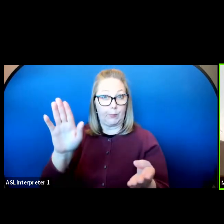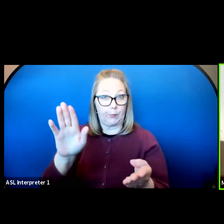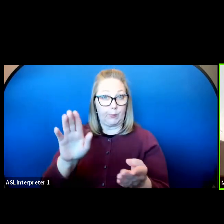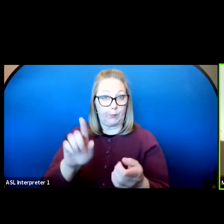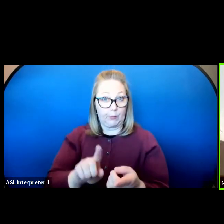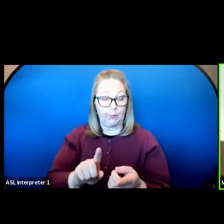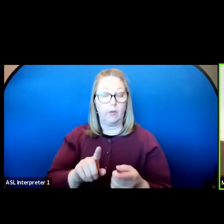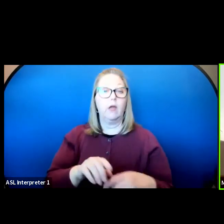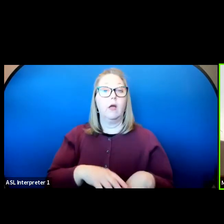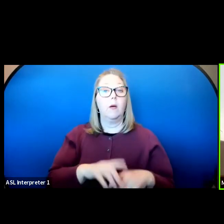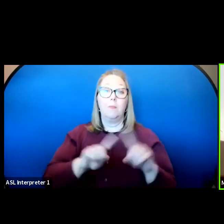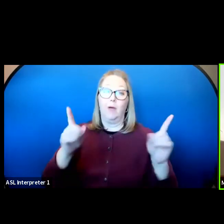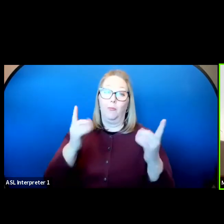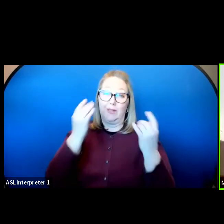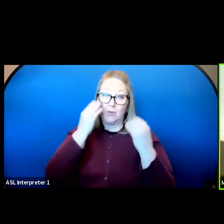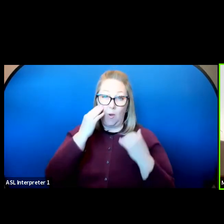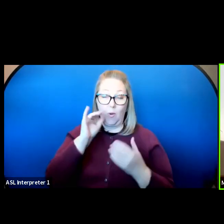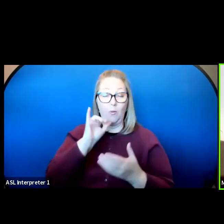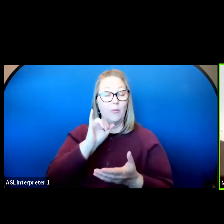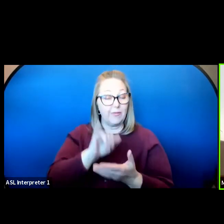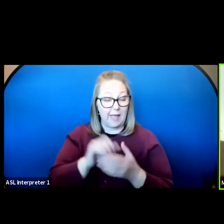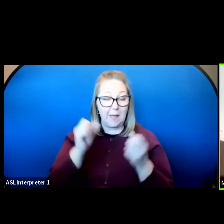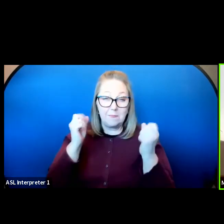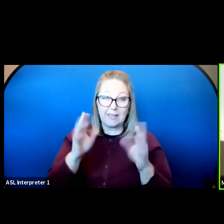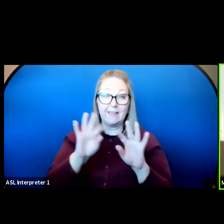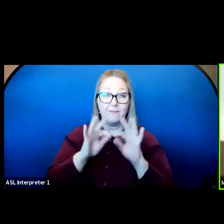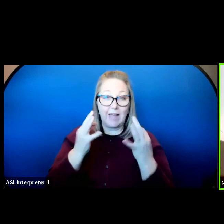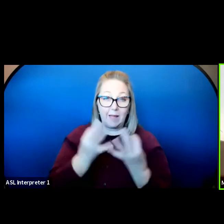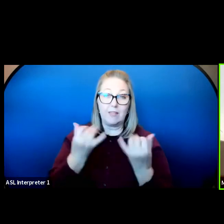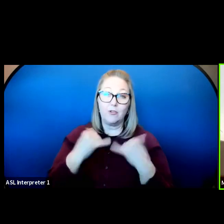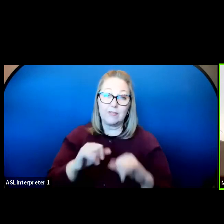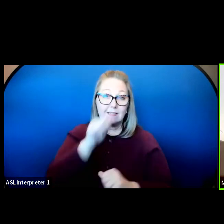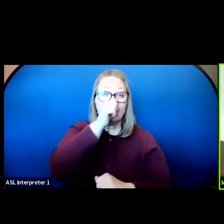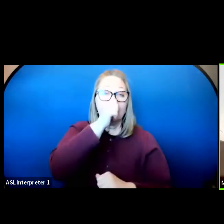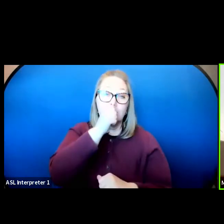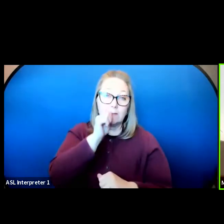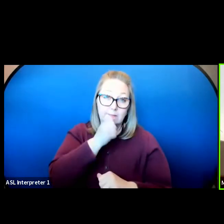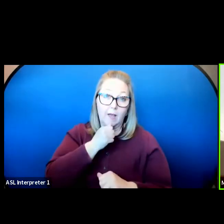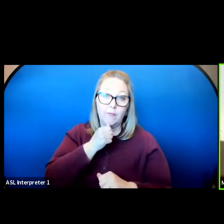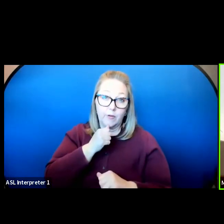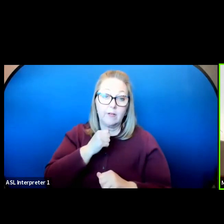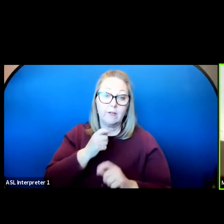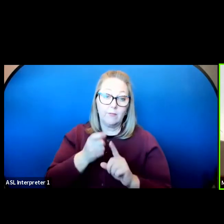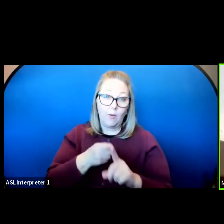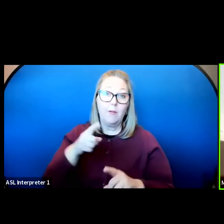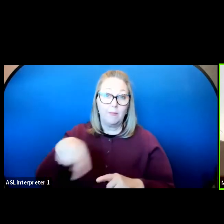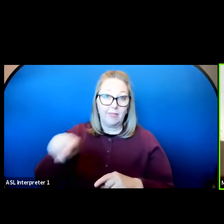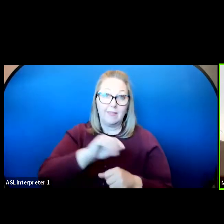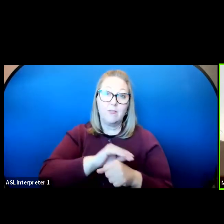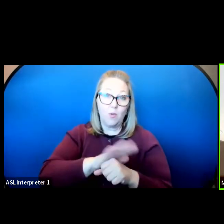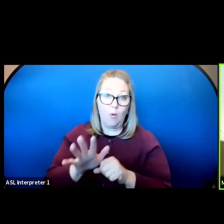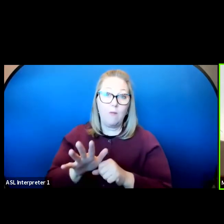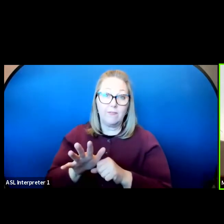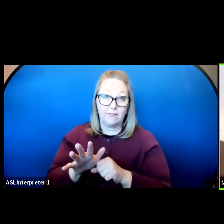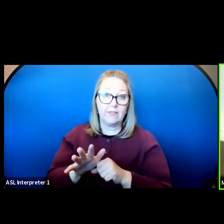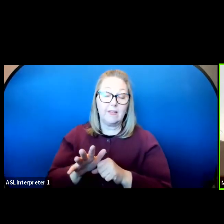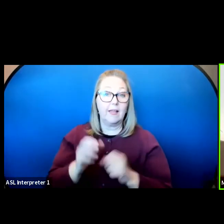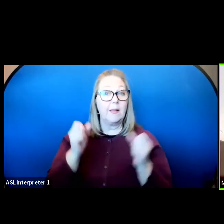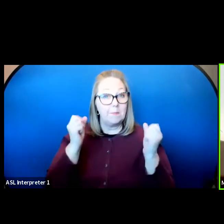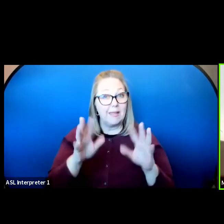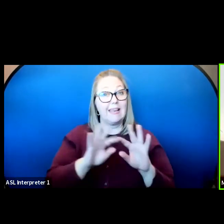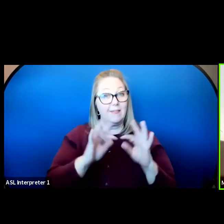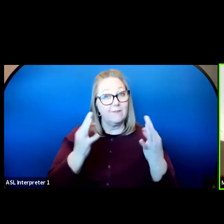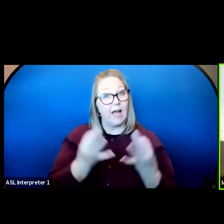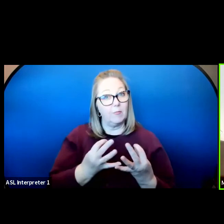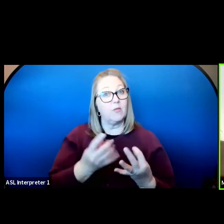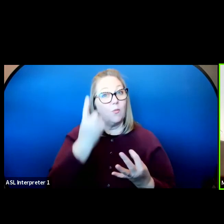know that many families are still suffering from the public health and economic consequences of the COVID-19 pandemic. And for many families, one of